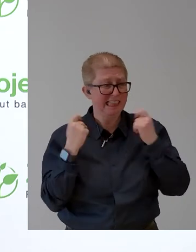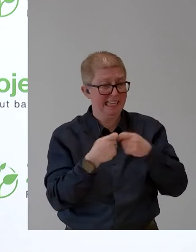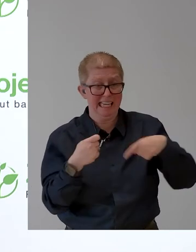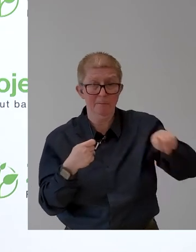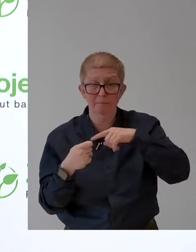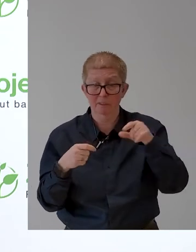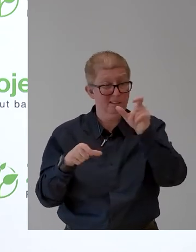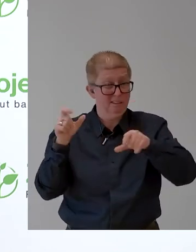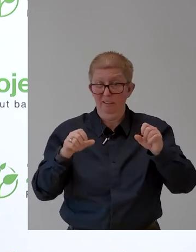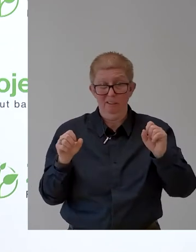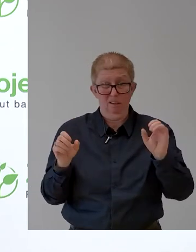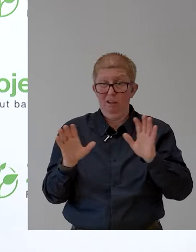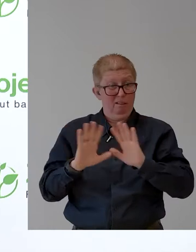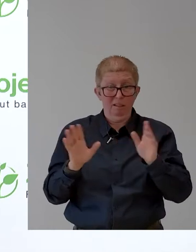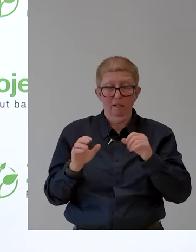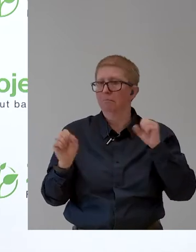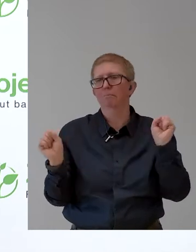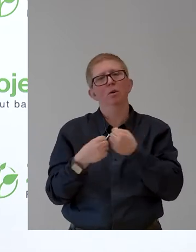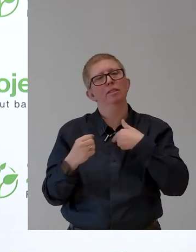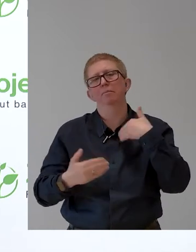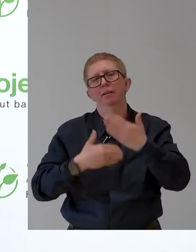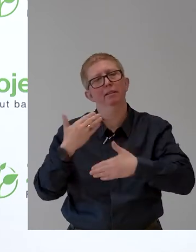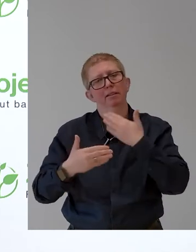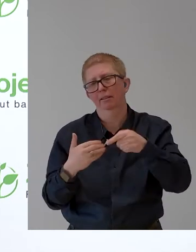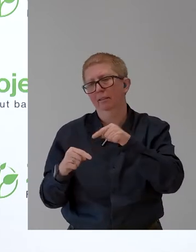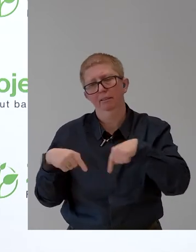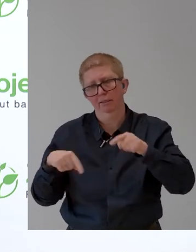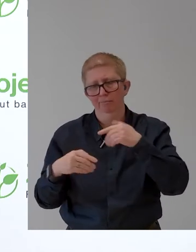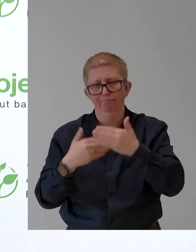much more resources and much less nominations, so thank you so much.